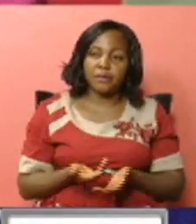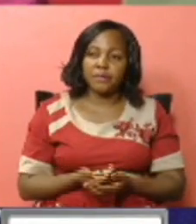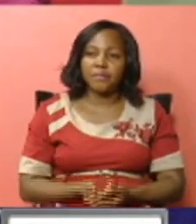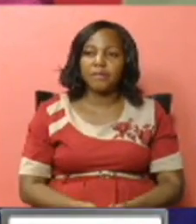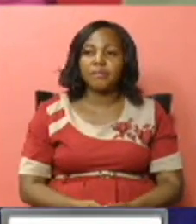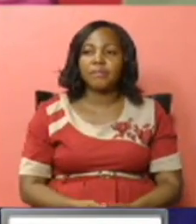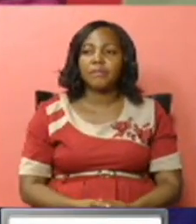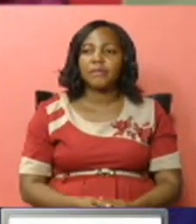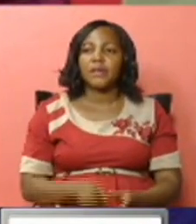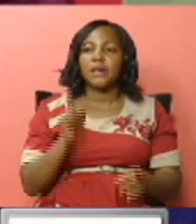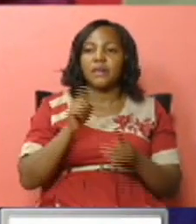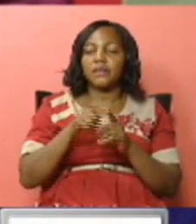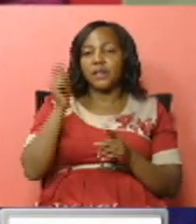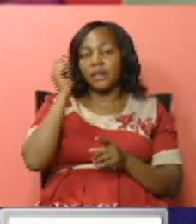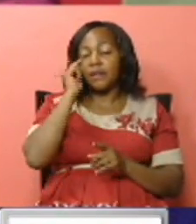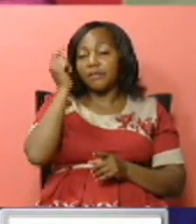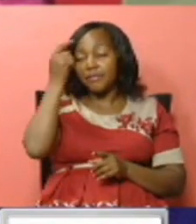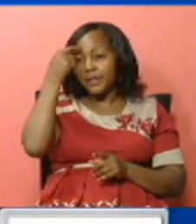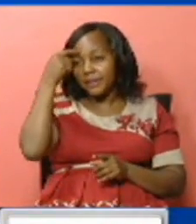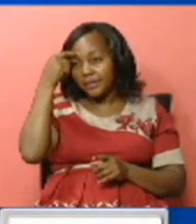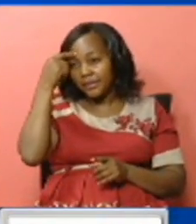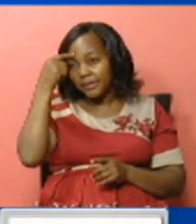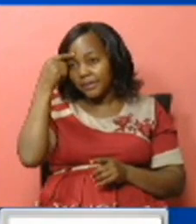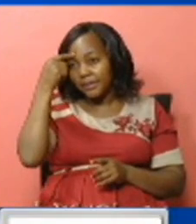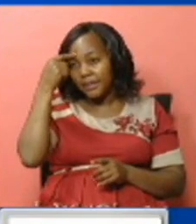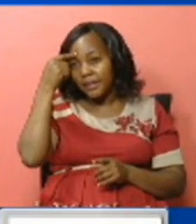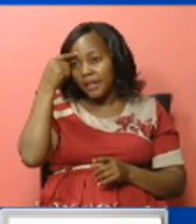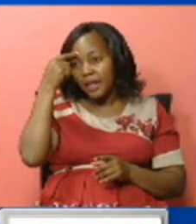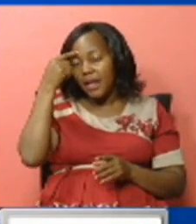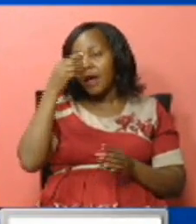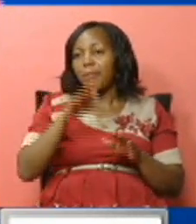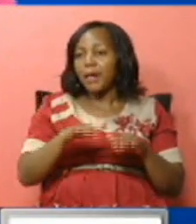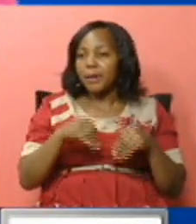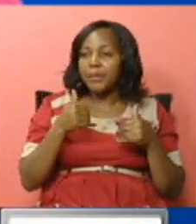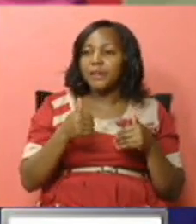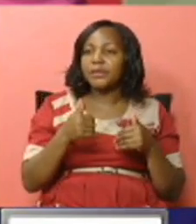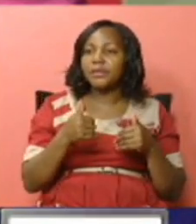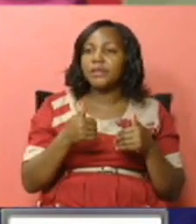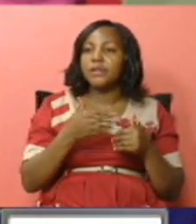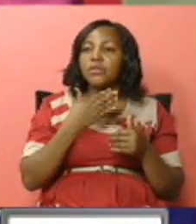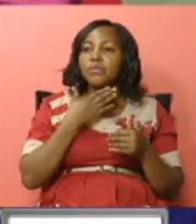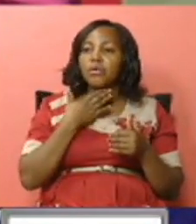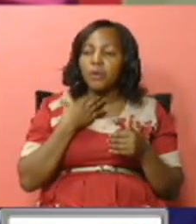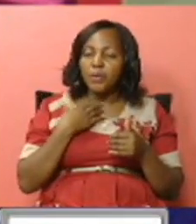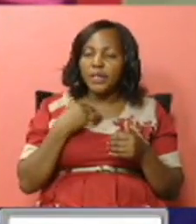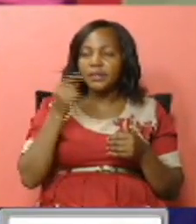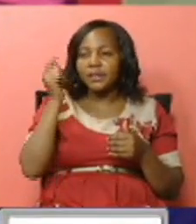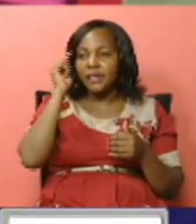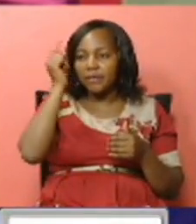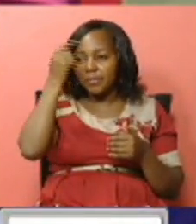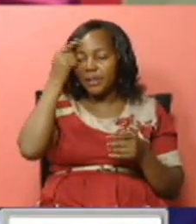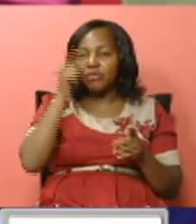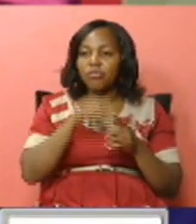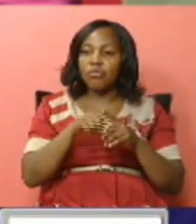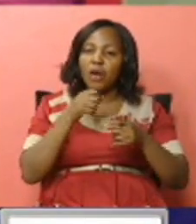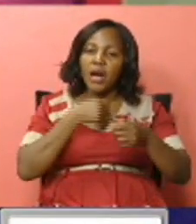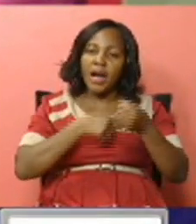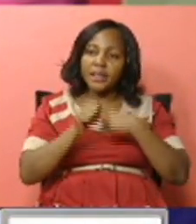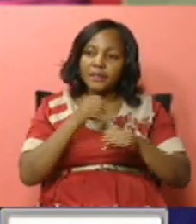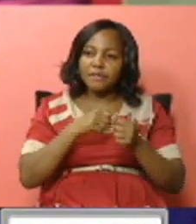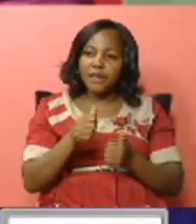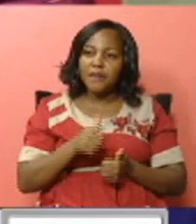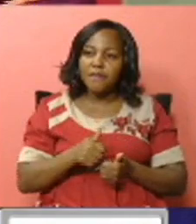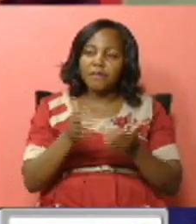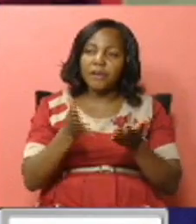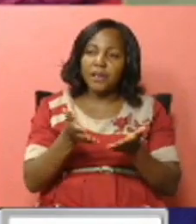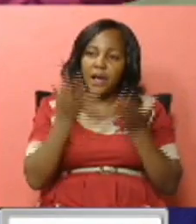to live. Yeah, to the government, through your parliament, we really want for the government to actively go ahead and follow up